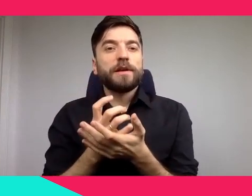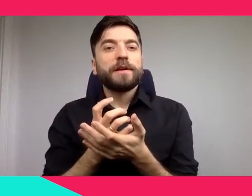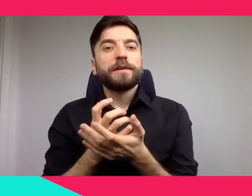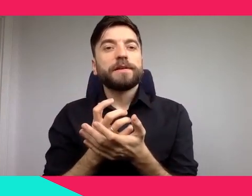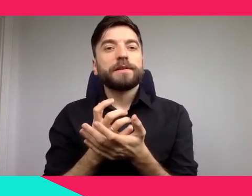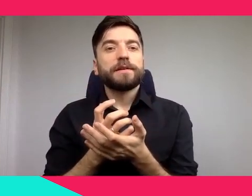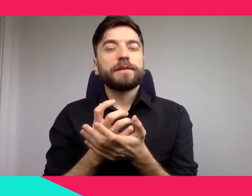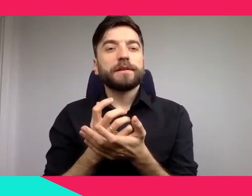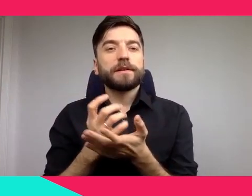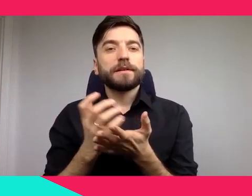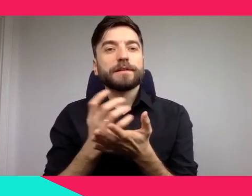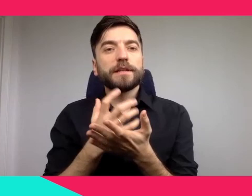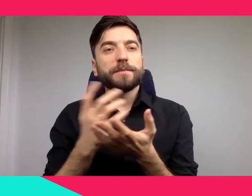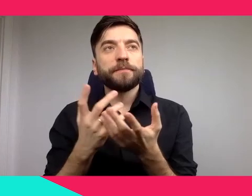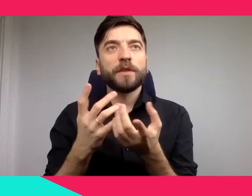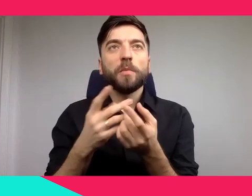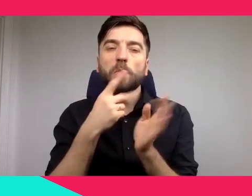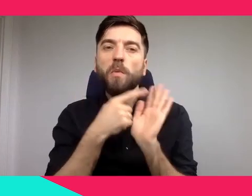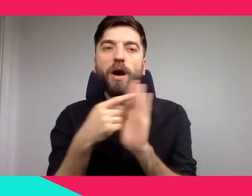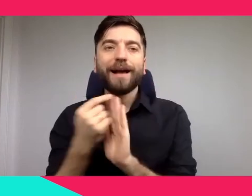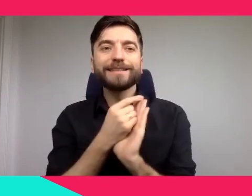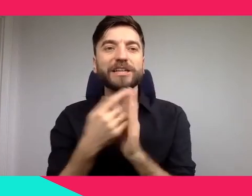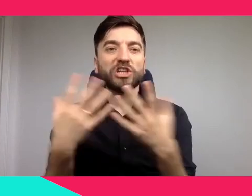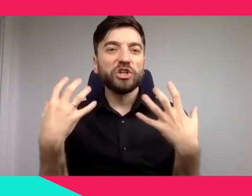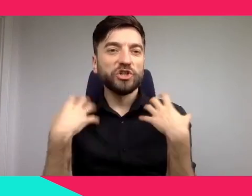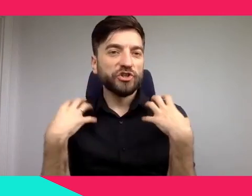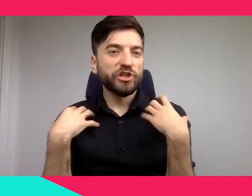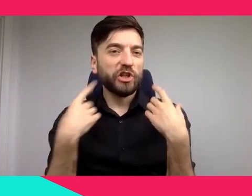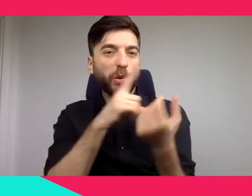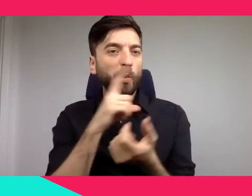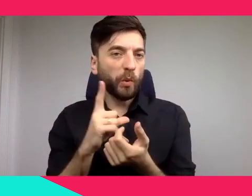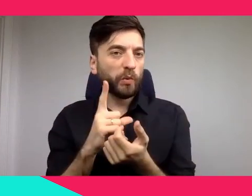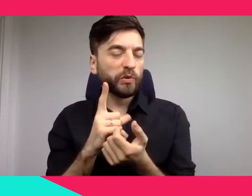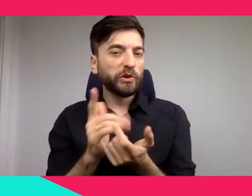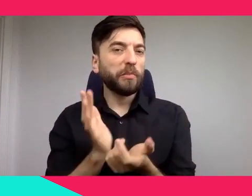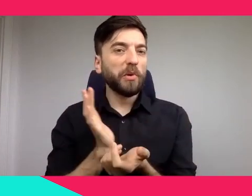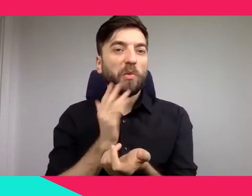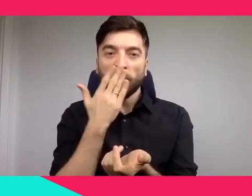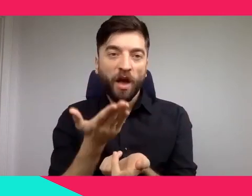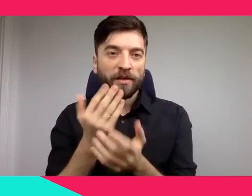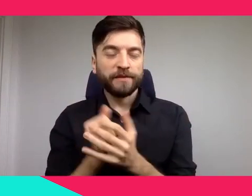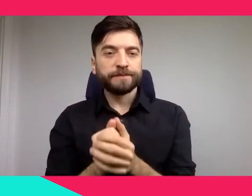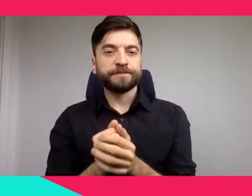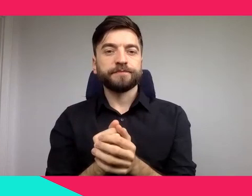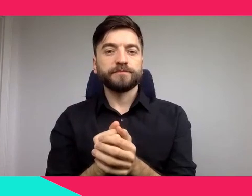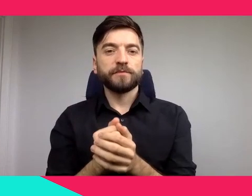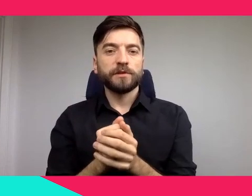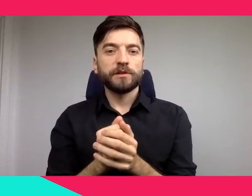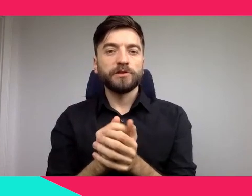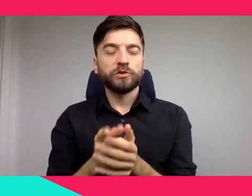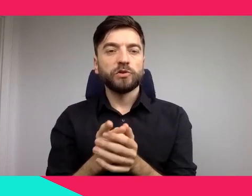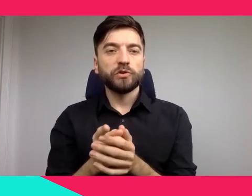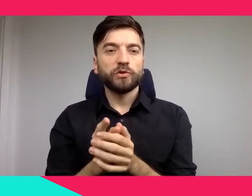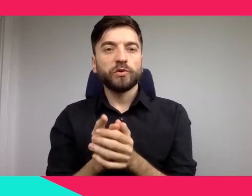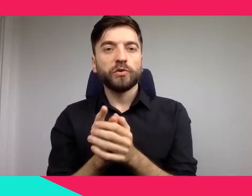one-on-one reproduction online of works of art, but we're using the